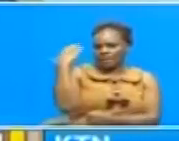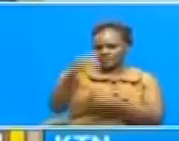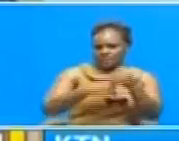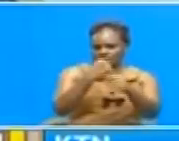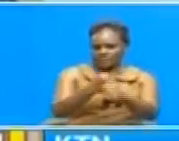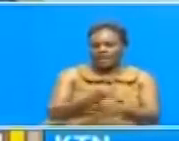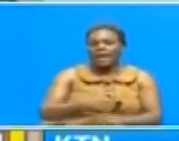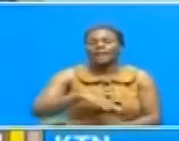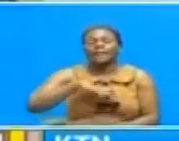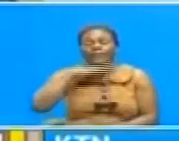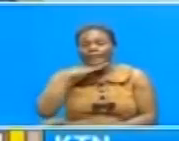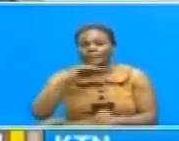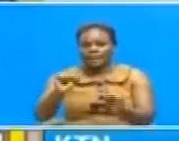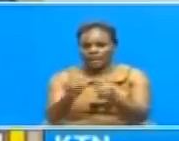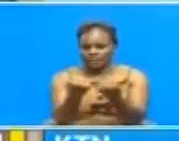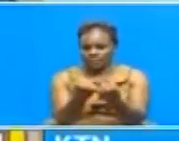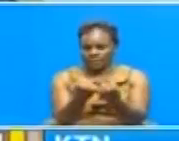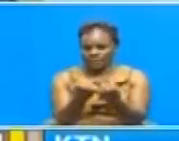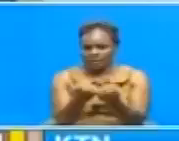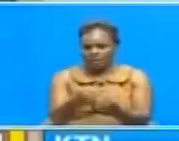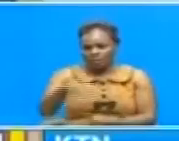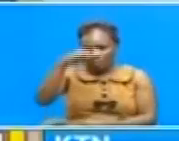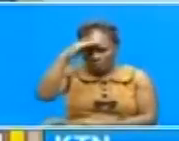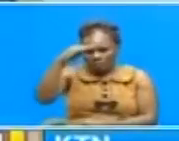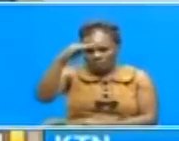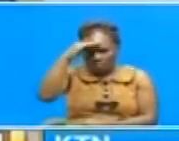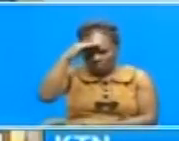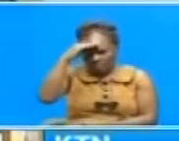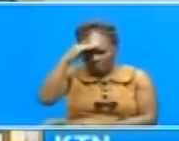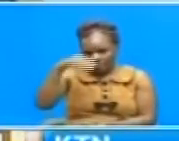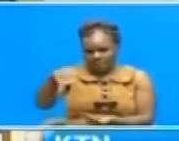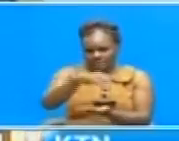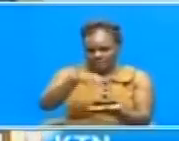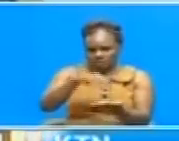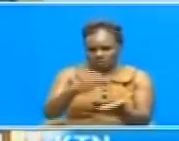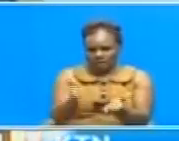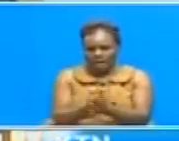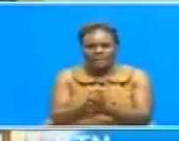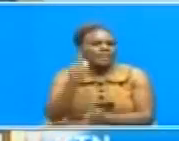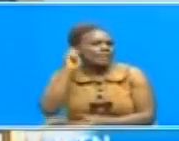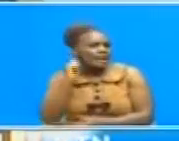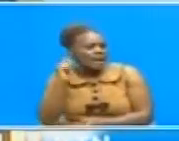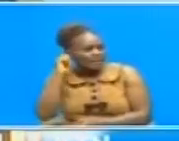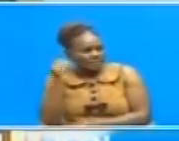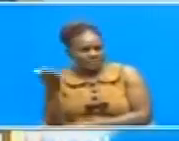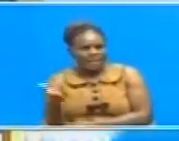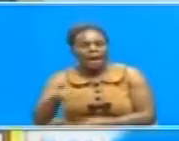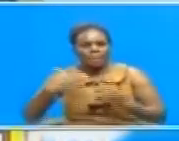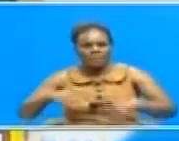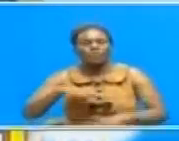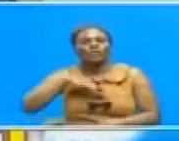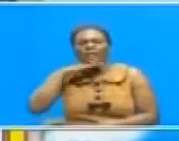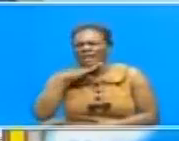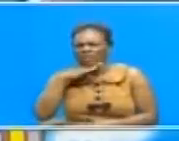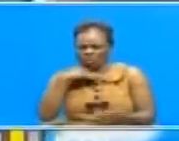when the deaths happened as a result of adulterated alcohol in Central, then Nandi and Wasingishu counties